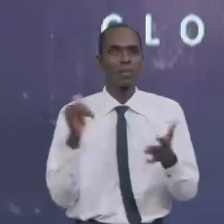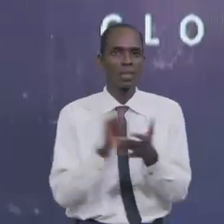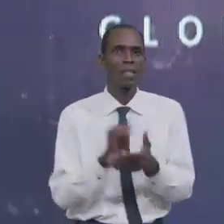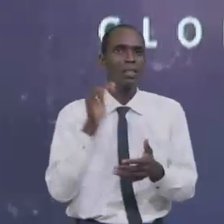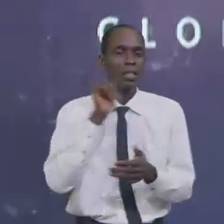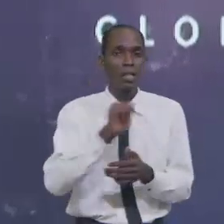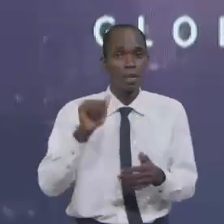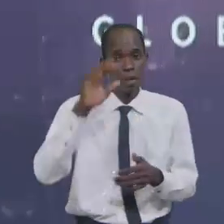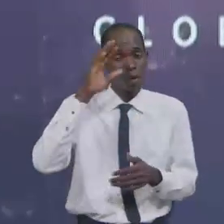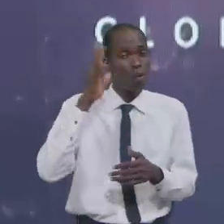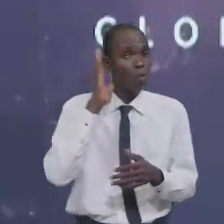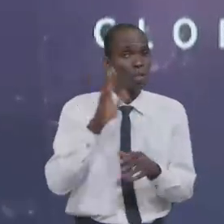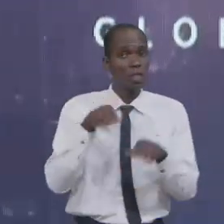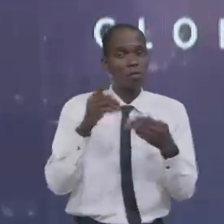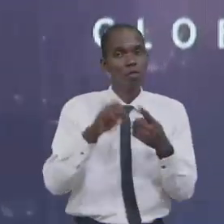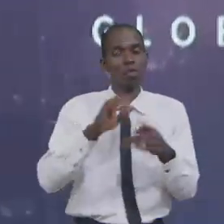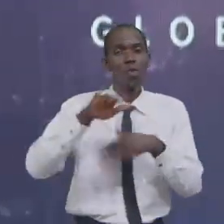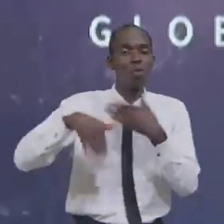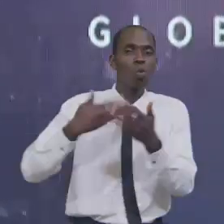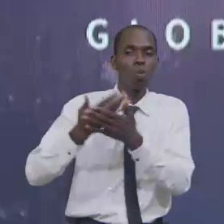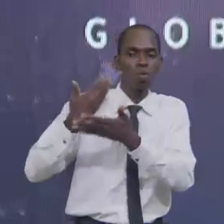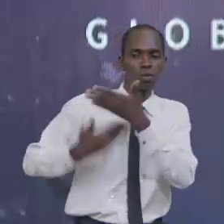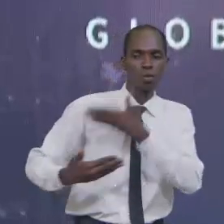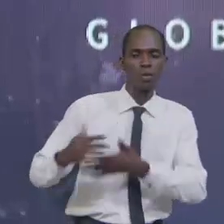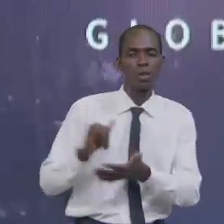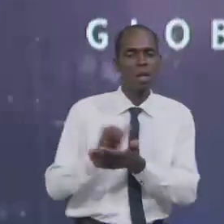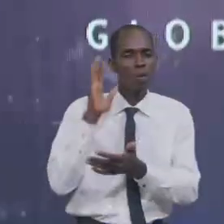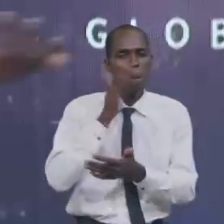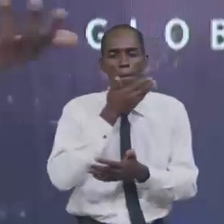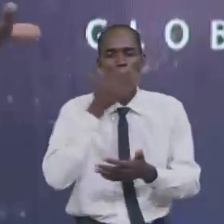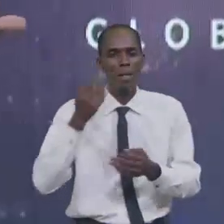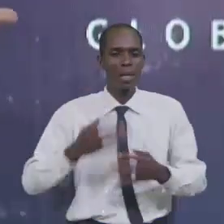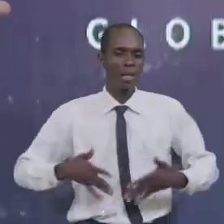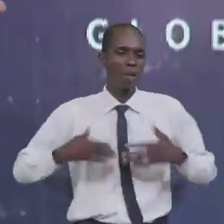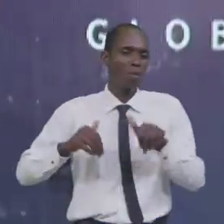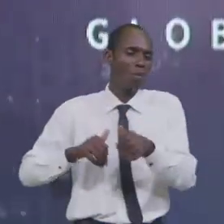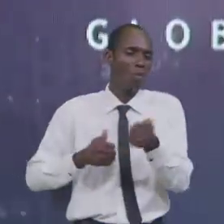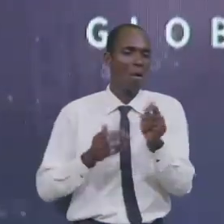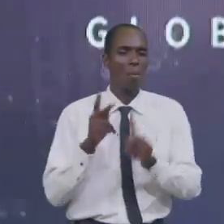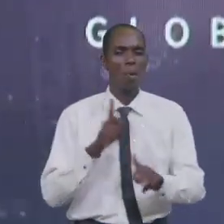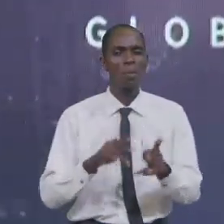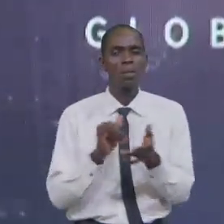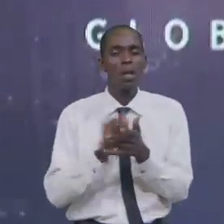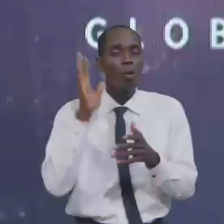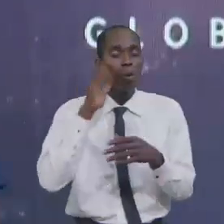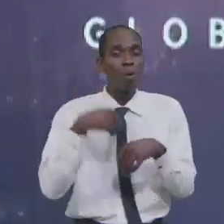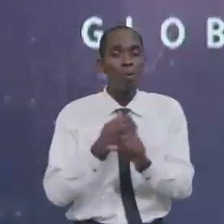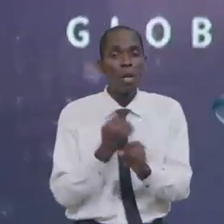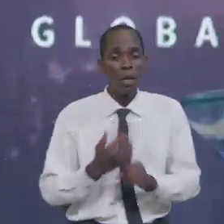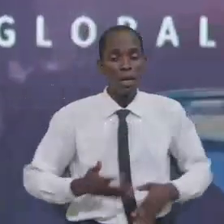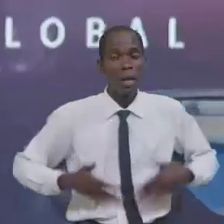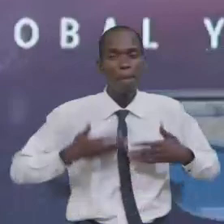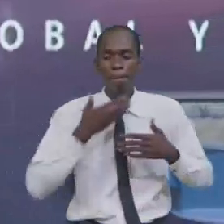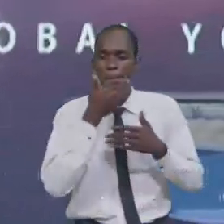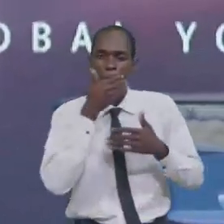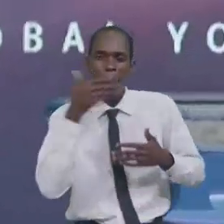your generation, that will impact the lives of other people, that will make life better for everyone around.